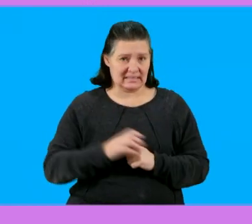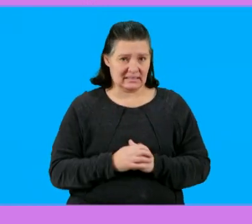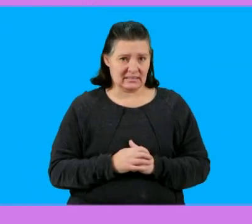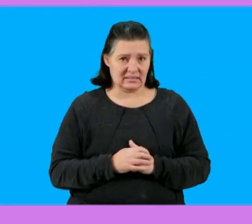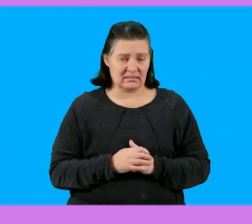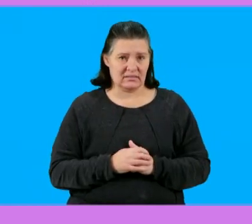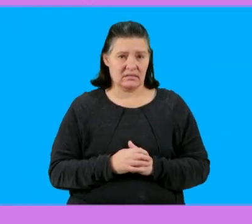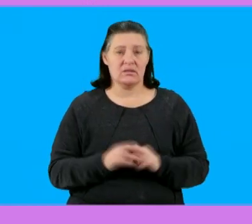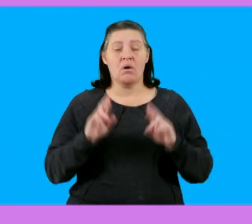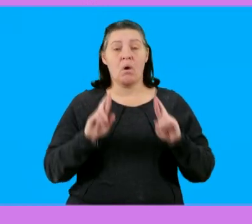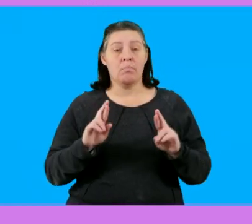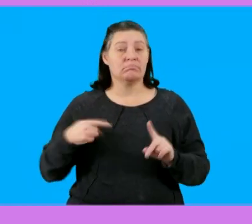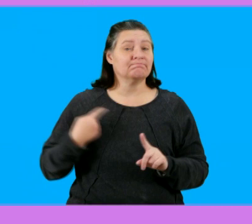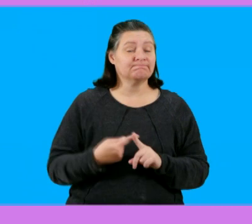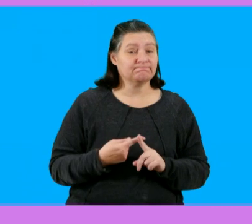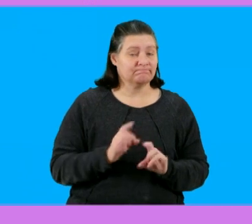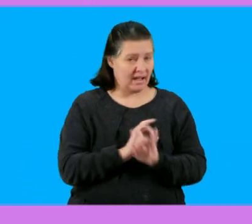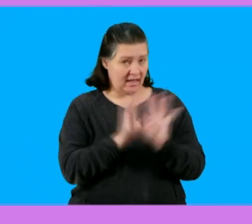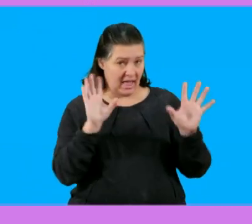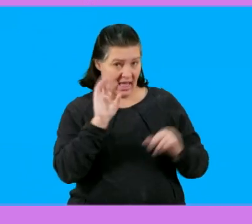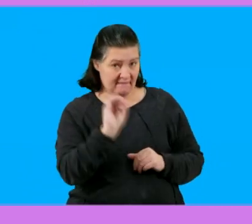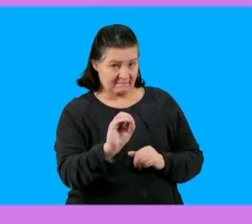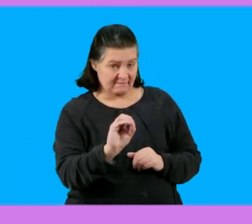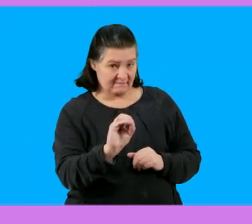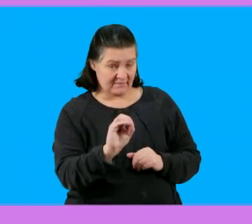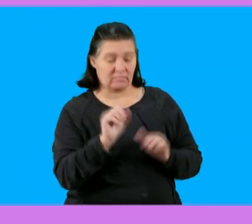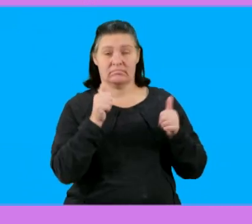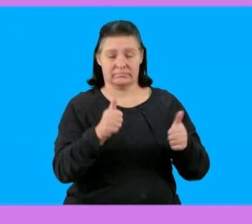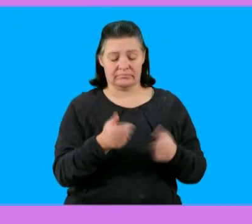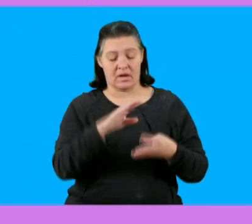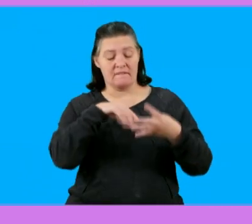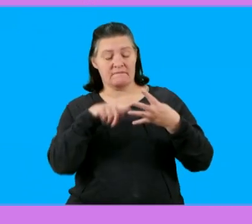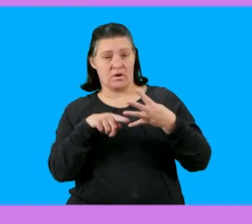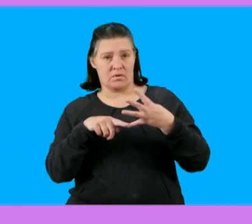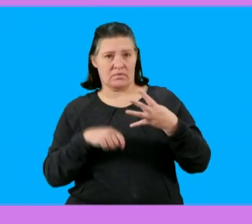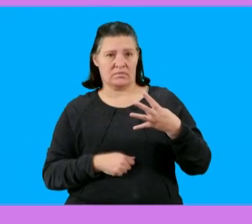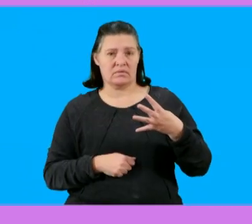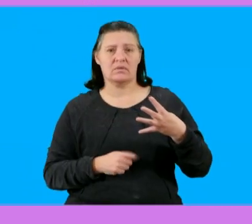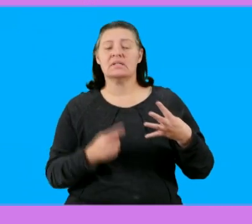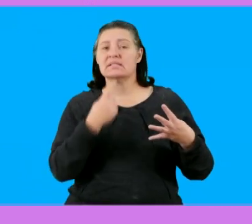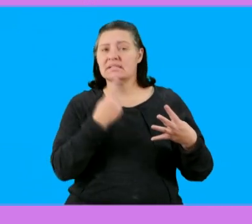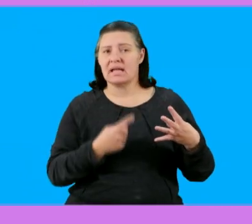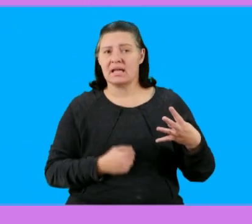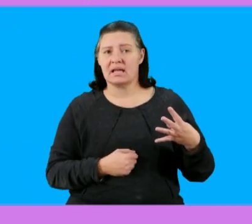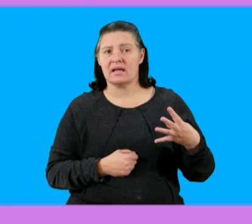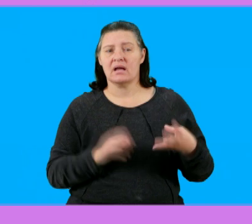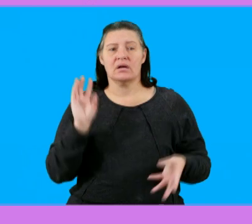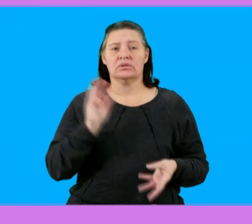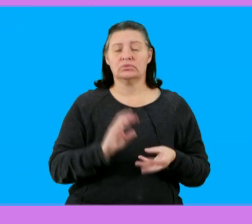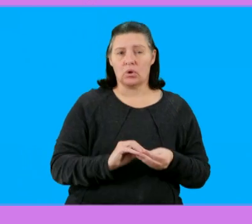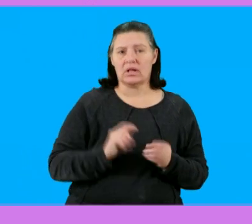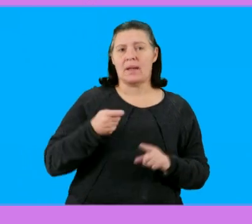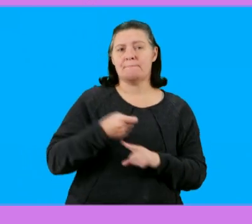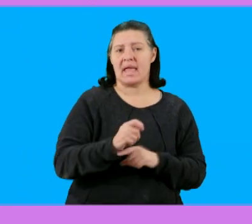cents. Okay, guys, I hope so far it's all good on your side. Question number 4. It says, hence calculate the